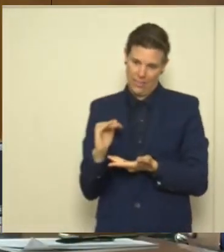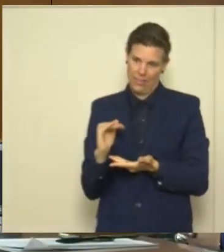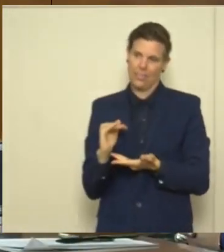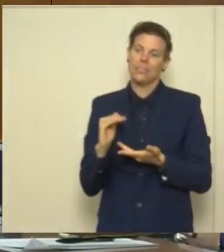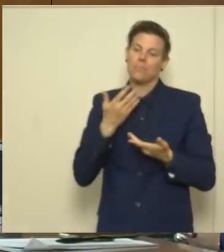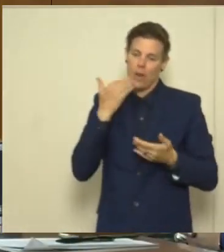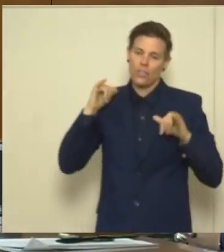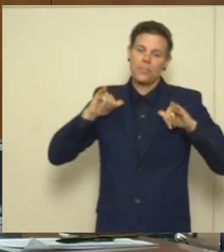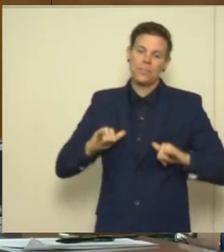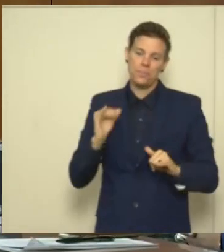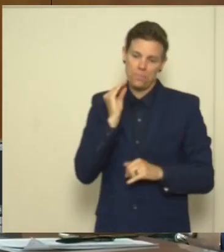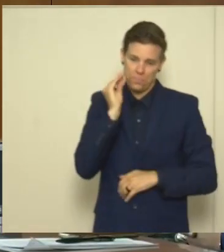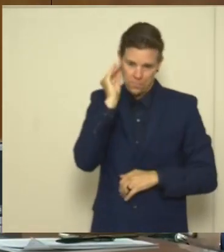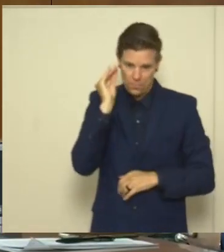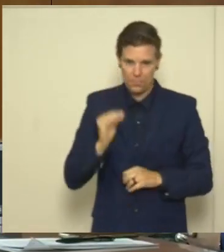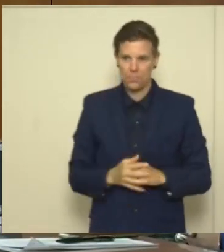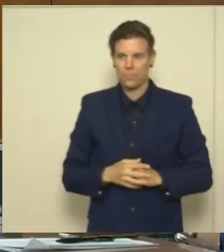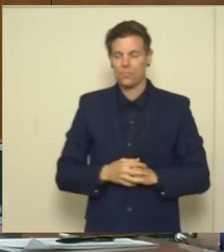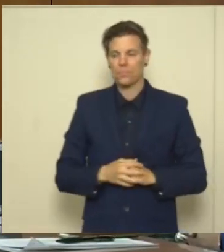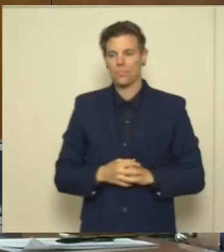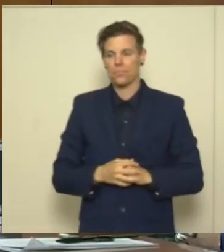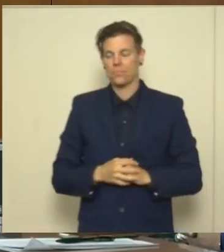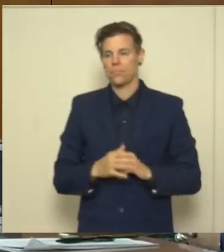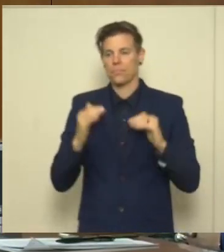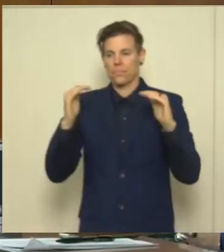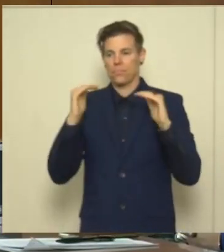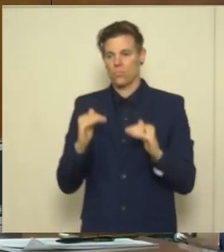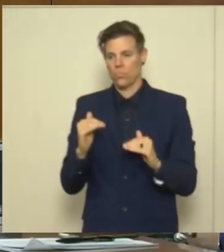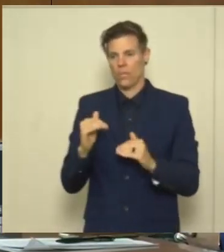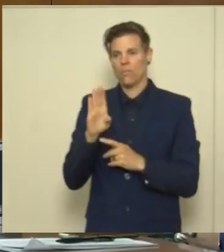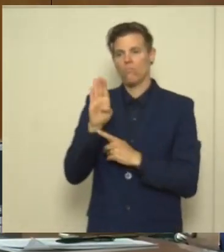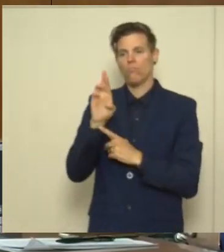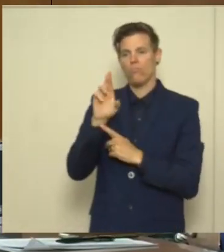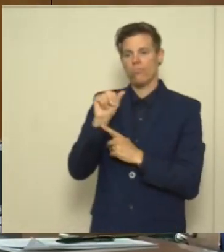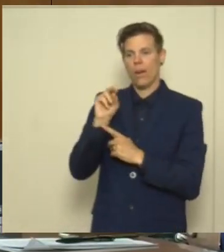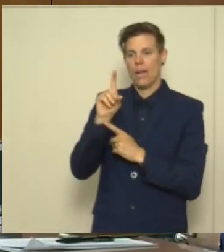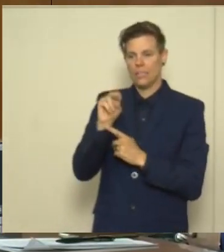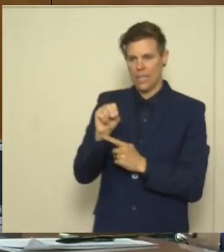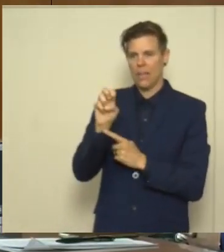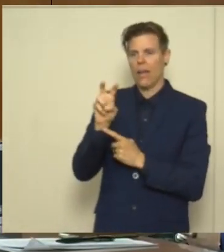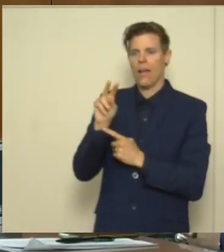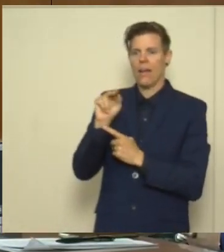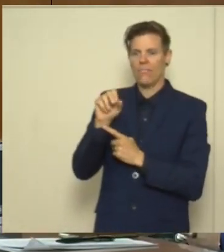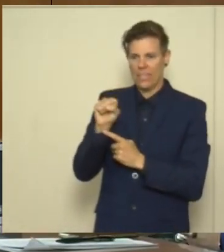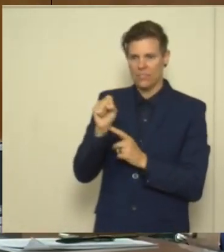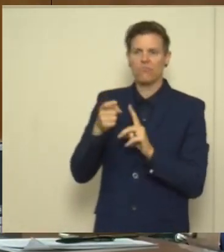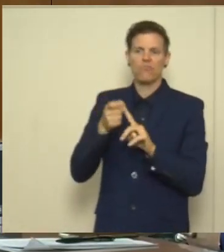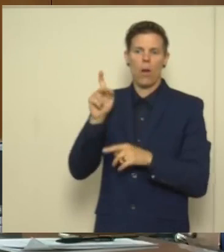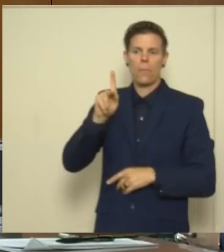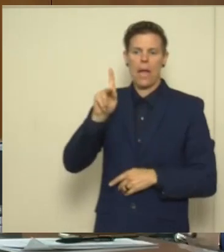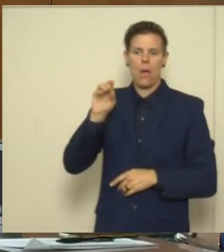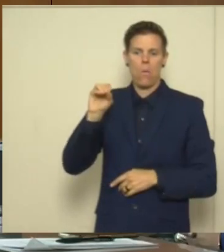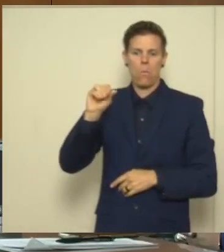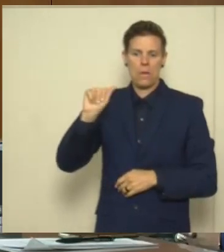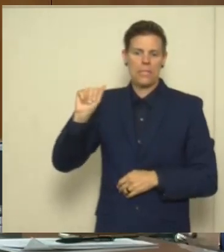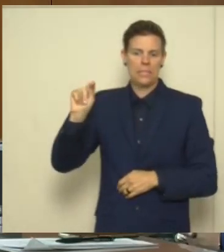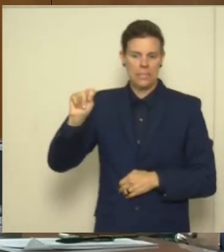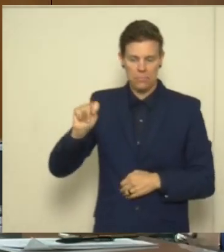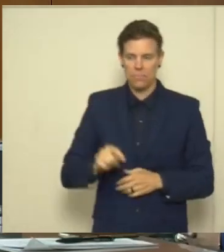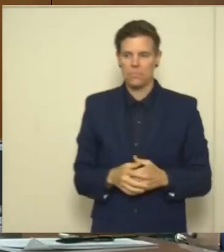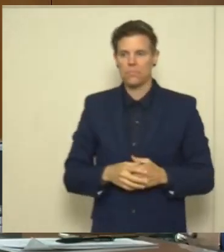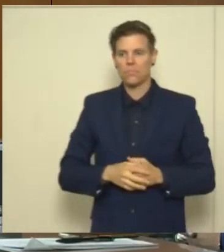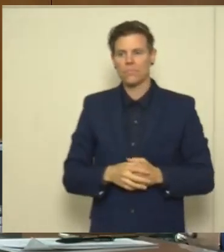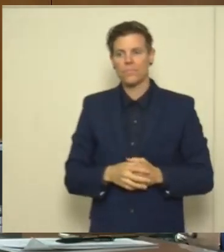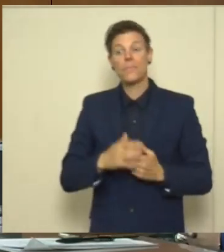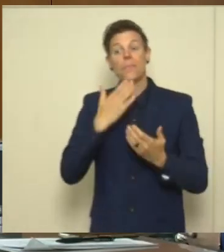Thank you, Governor. Next, I'll go to Brandon Evans with KOAT. Brandon, you are unmuted. Go right ahead. Good afternoon,